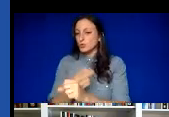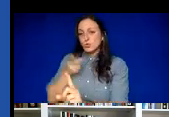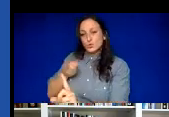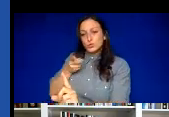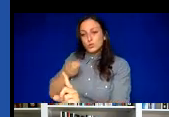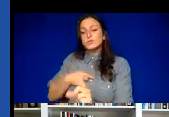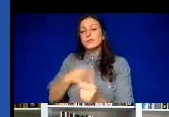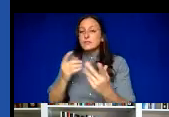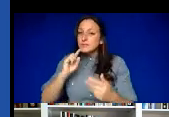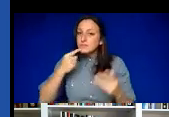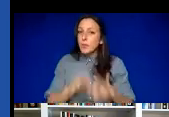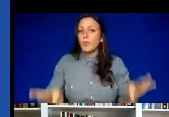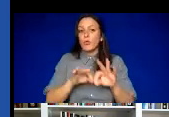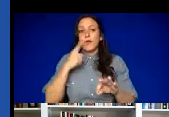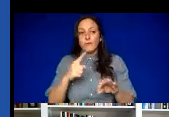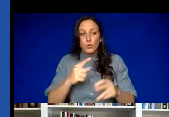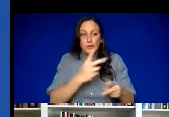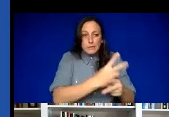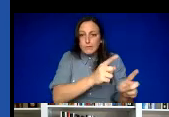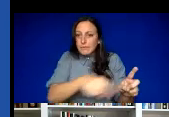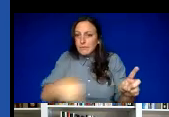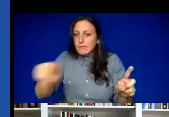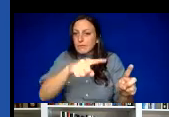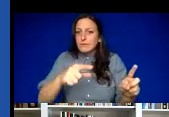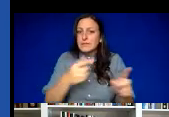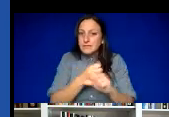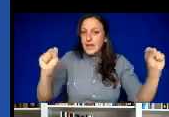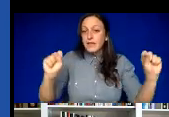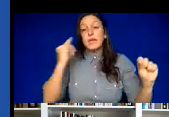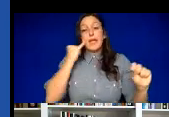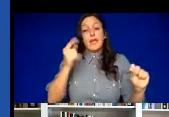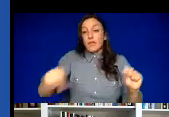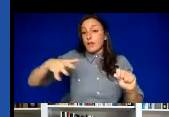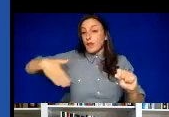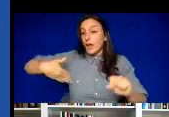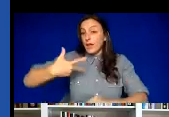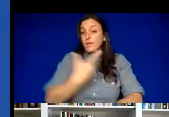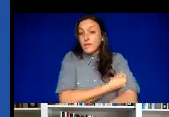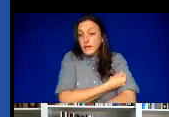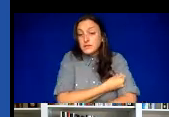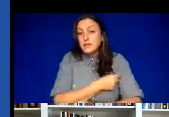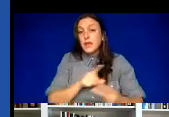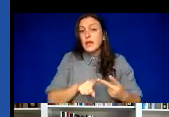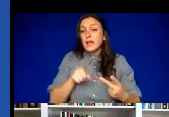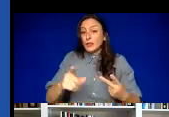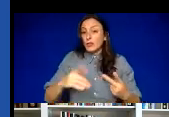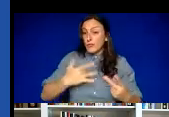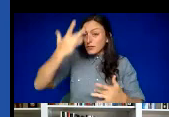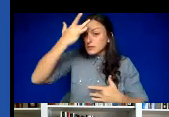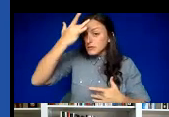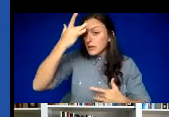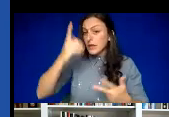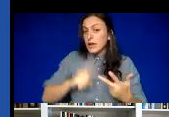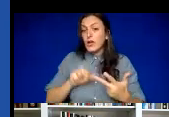everyone safe. And so we really just want to make sure that those who have not been vaccinated yet, those who are either symptomatic or have been